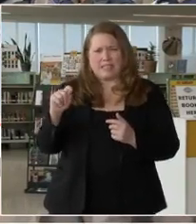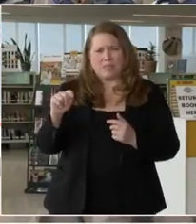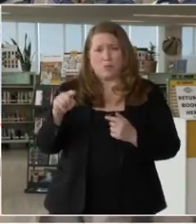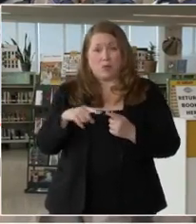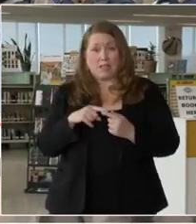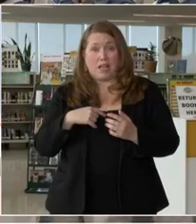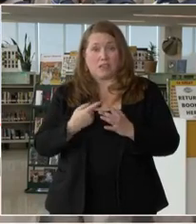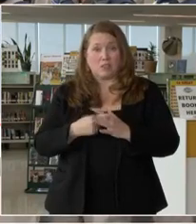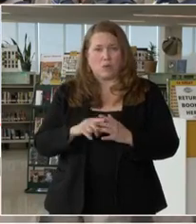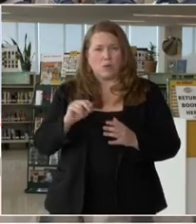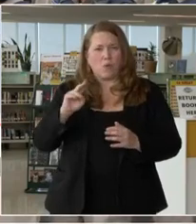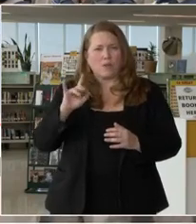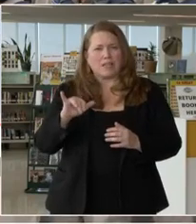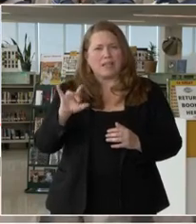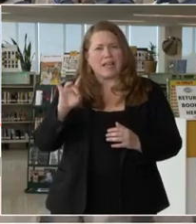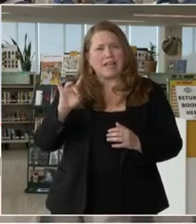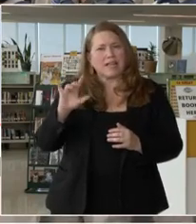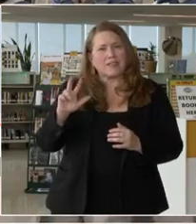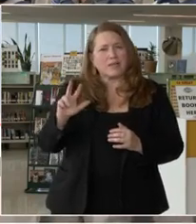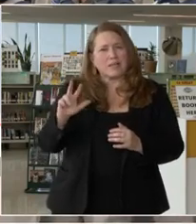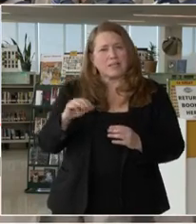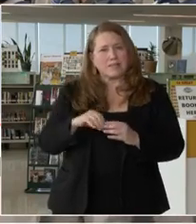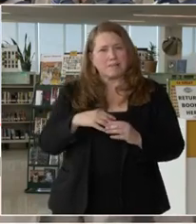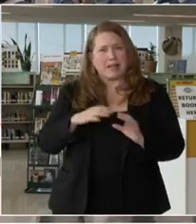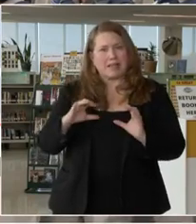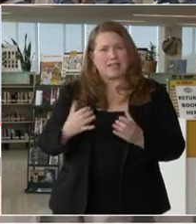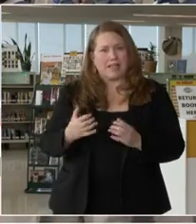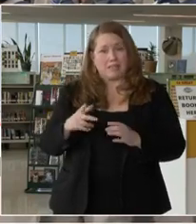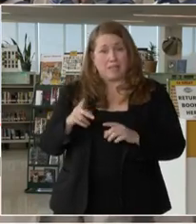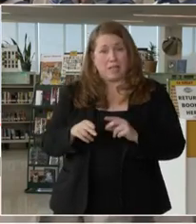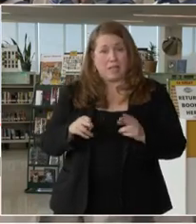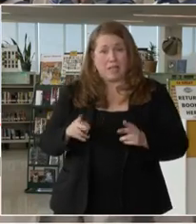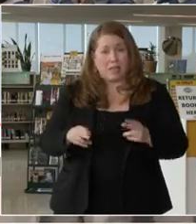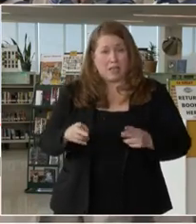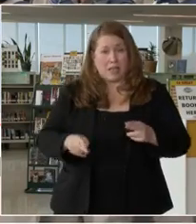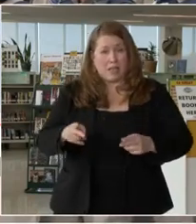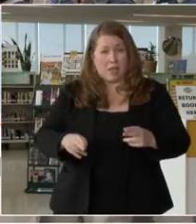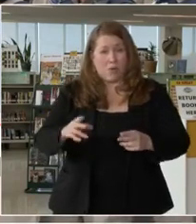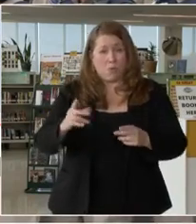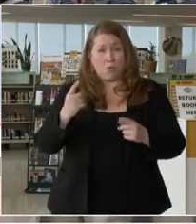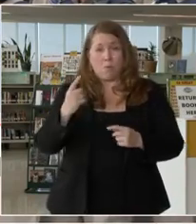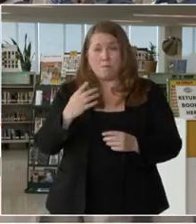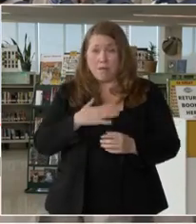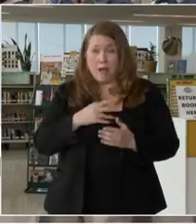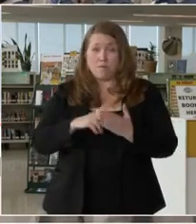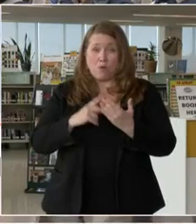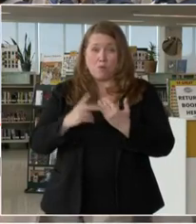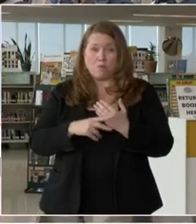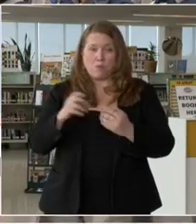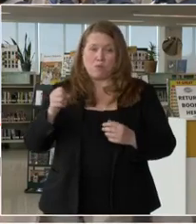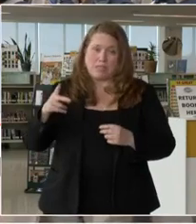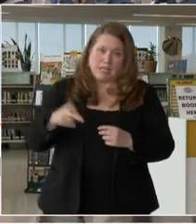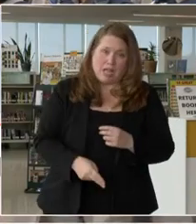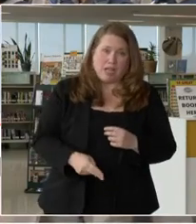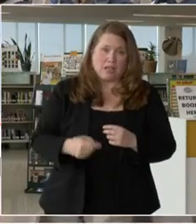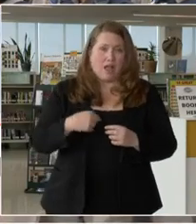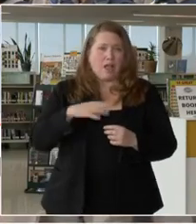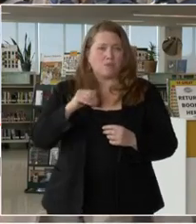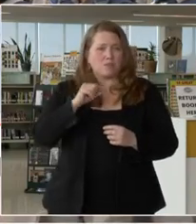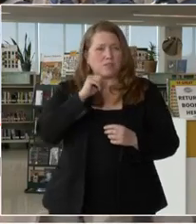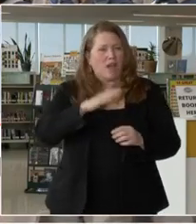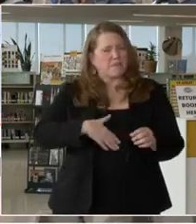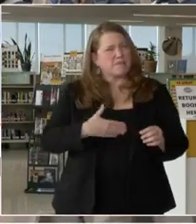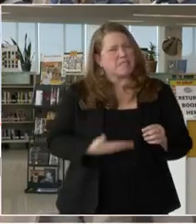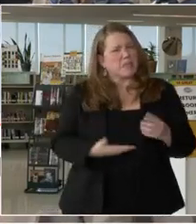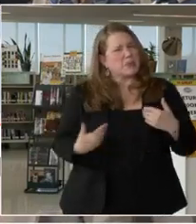it was like 83 cadets in my class, but they were making cuts, and the cadet program was one of those programs that they cut. I was not just upset about that, but